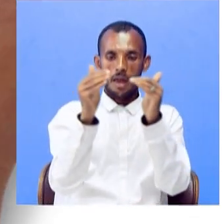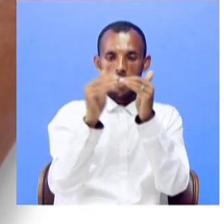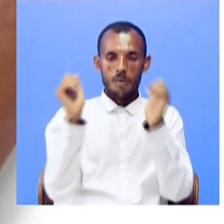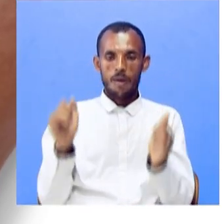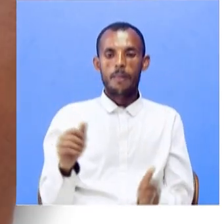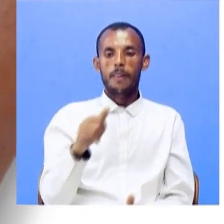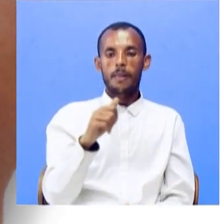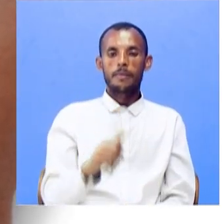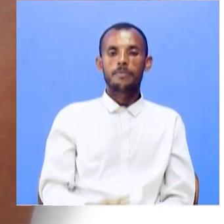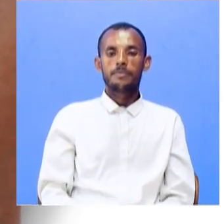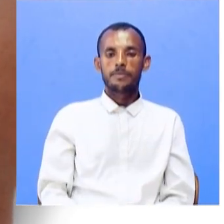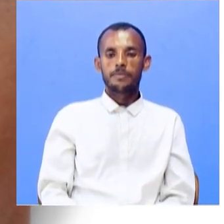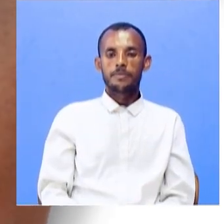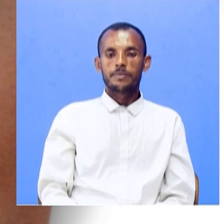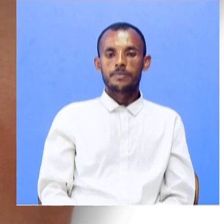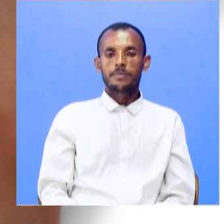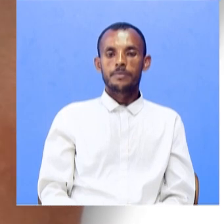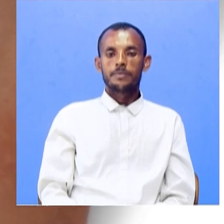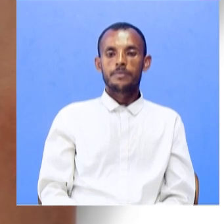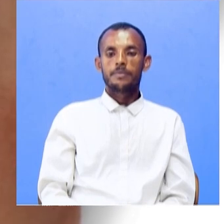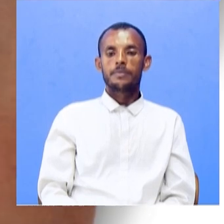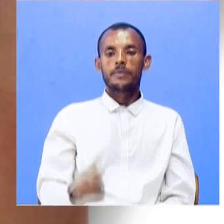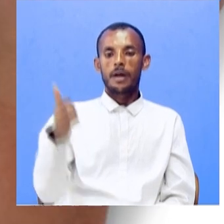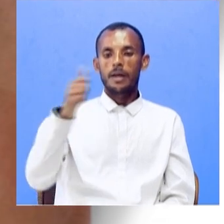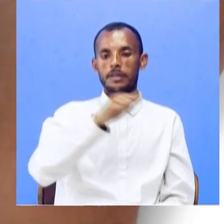Adjacent sides are